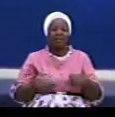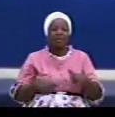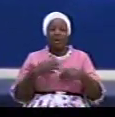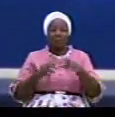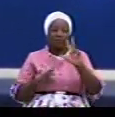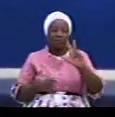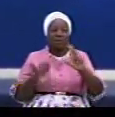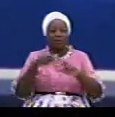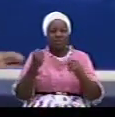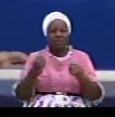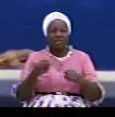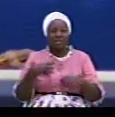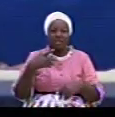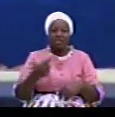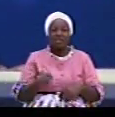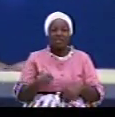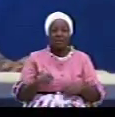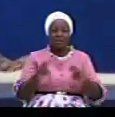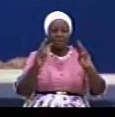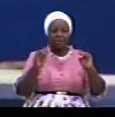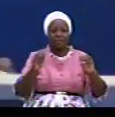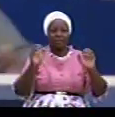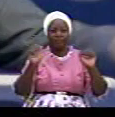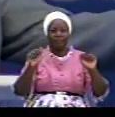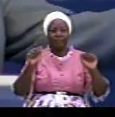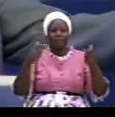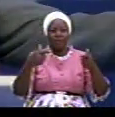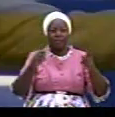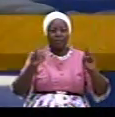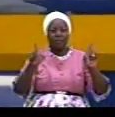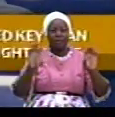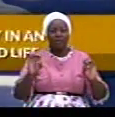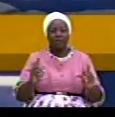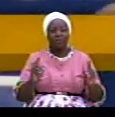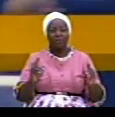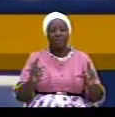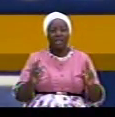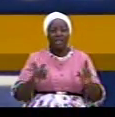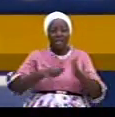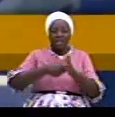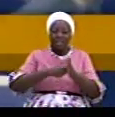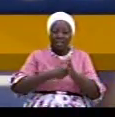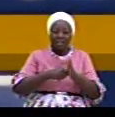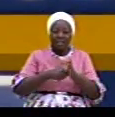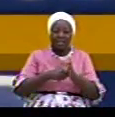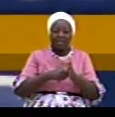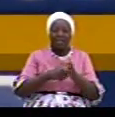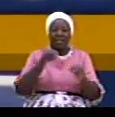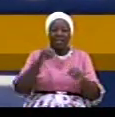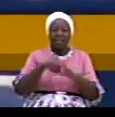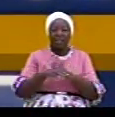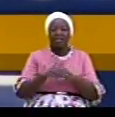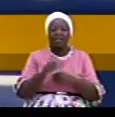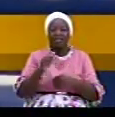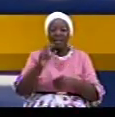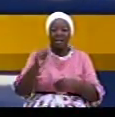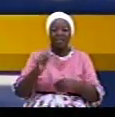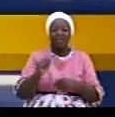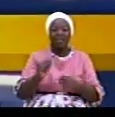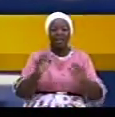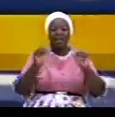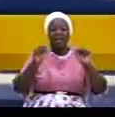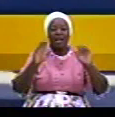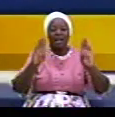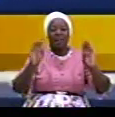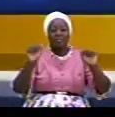the mangled key in an abased, blighted life. Number